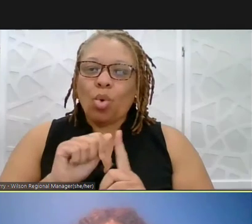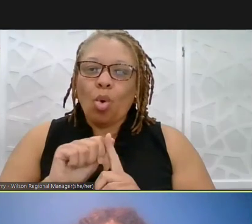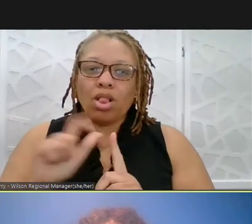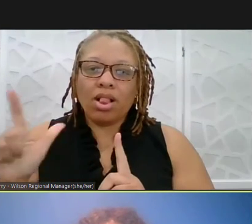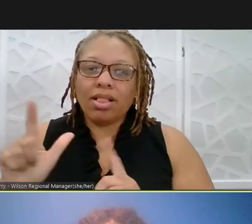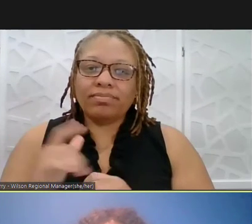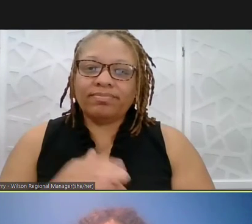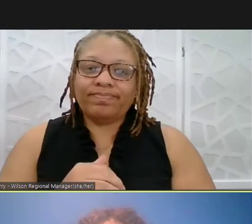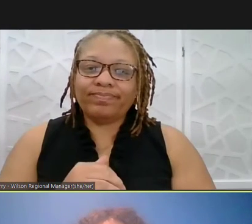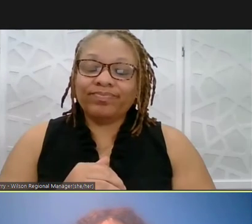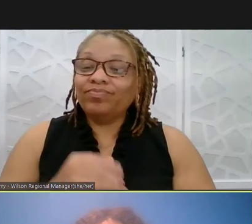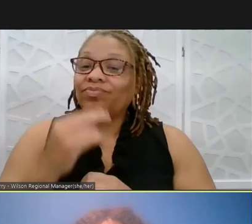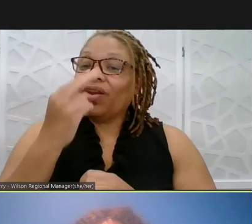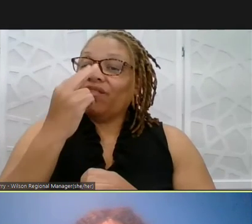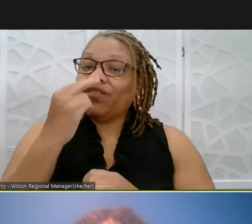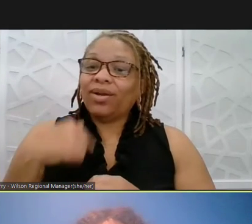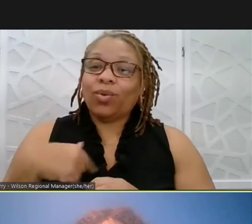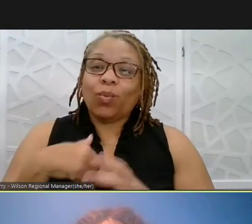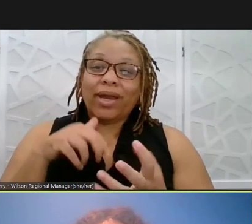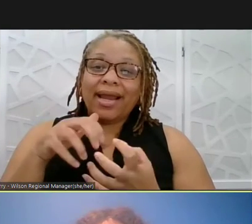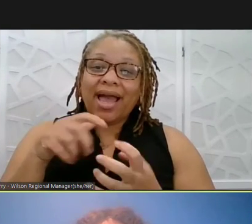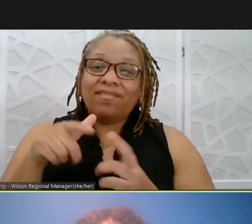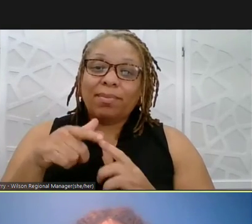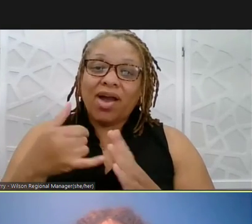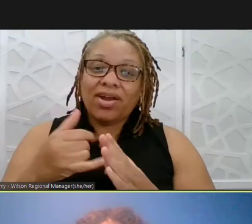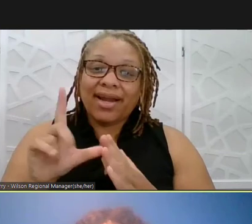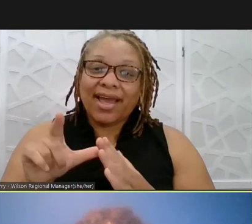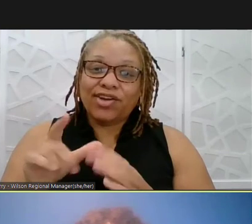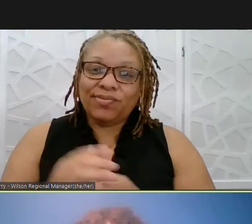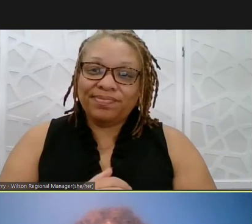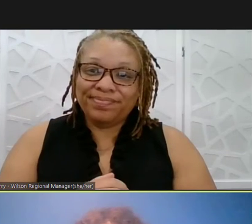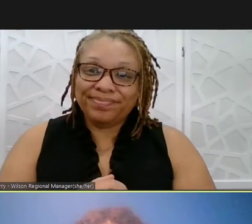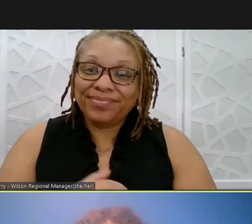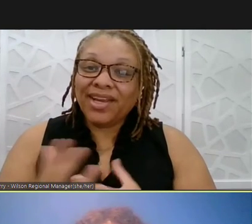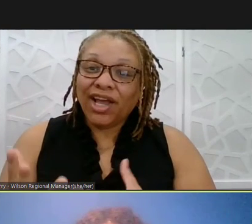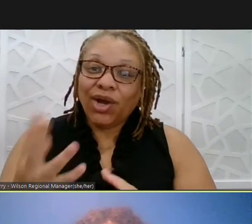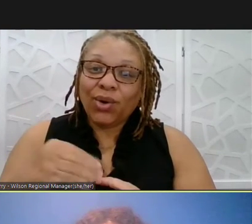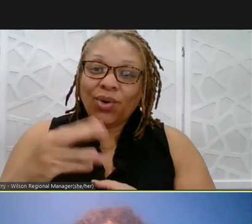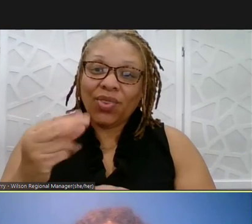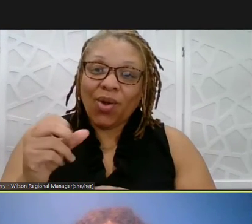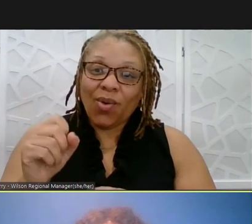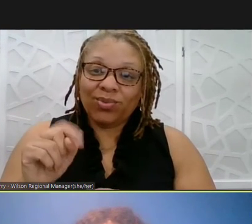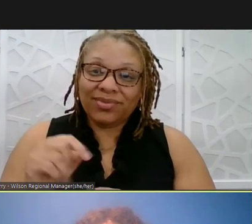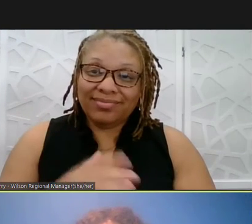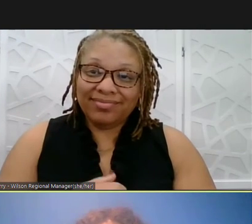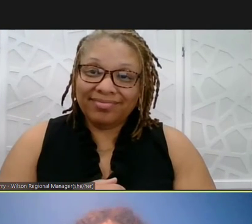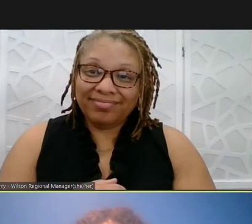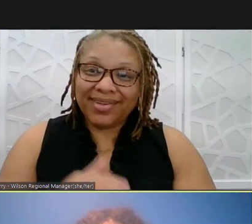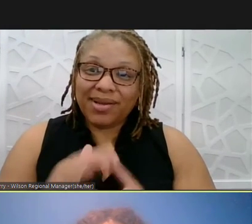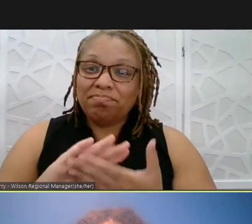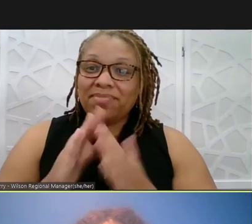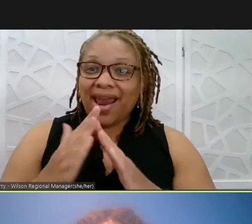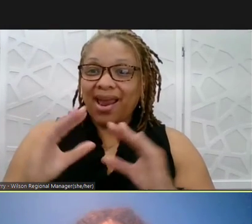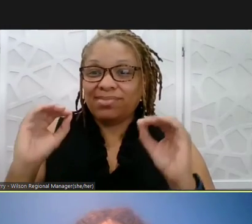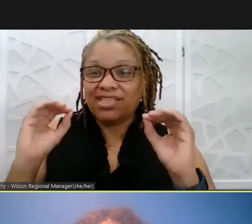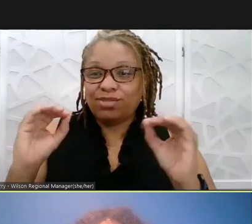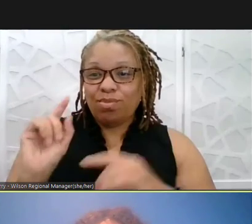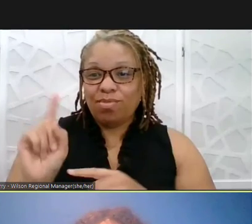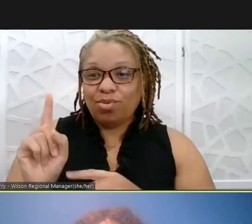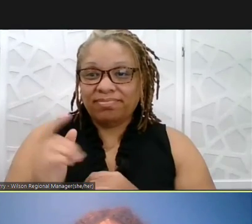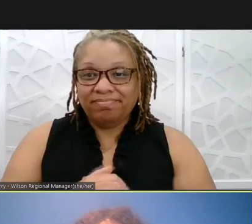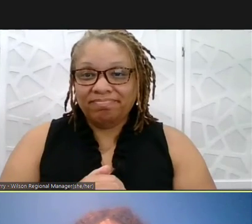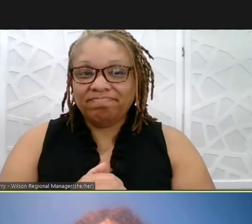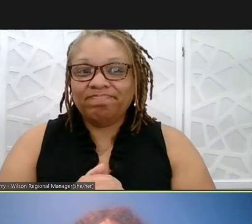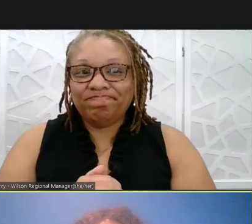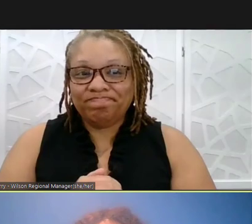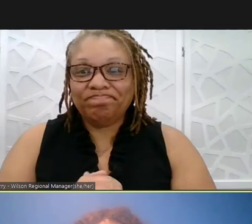Braille. And again, that does not apply to every one individuals in the population. You know, I'll make you laugh to